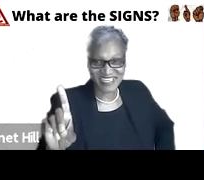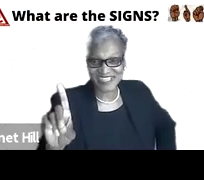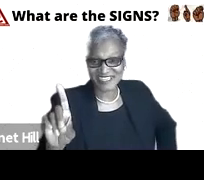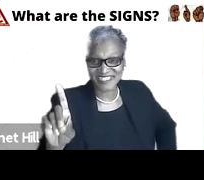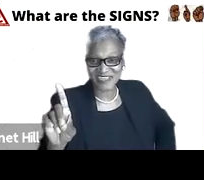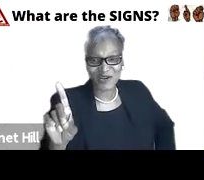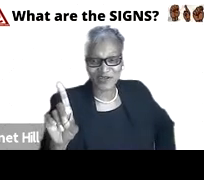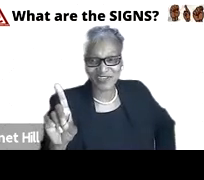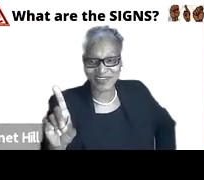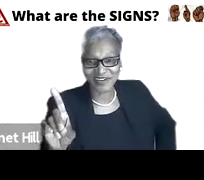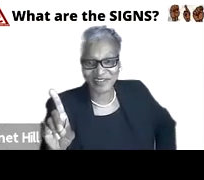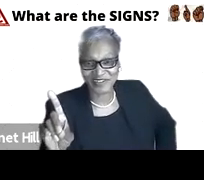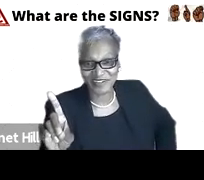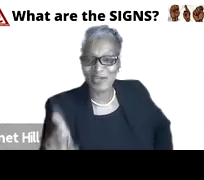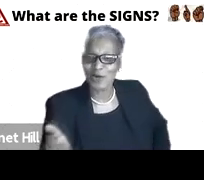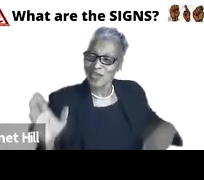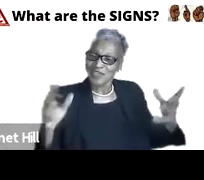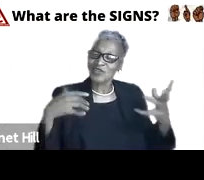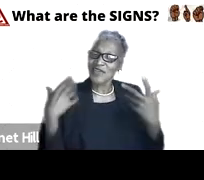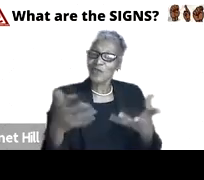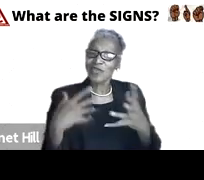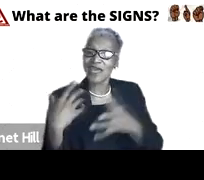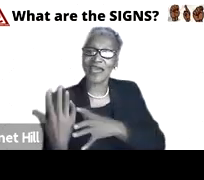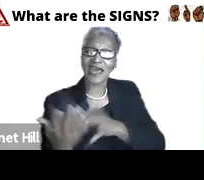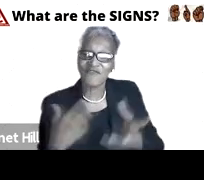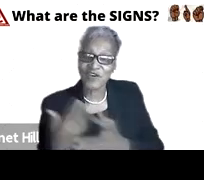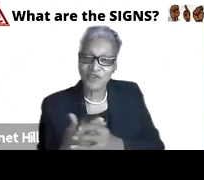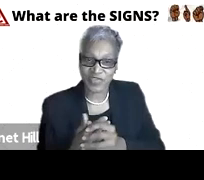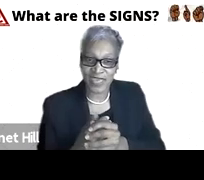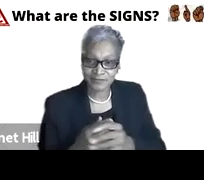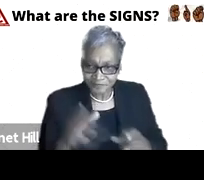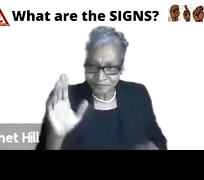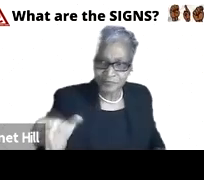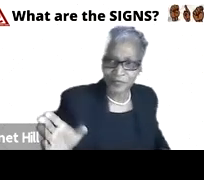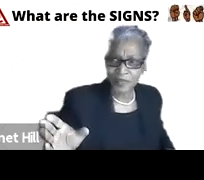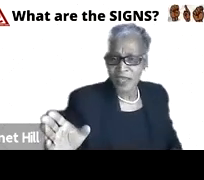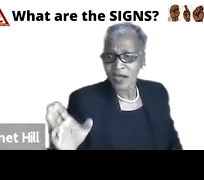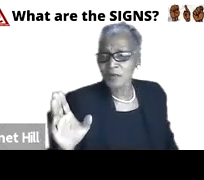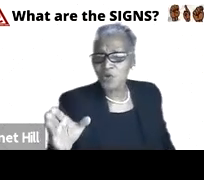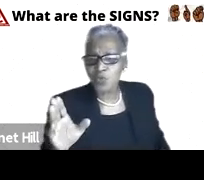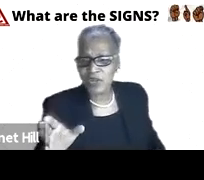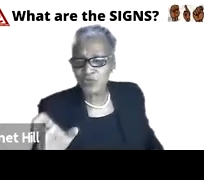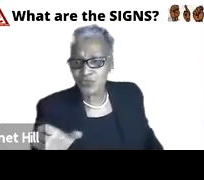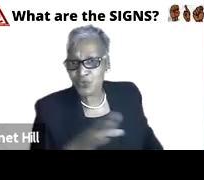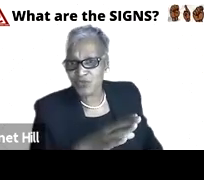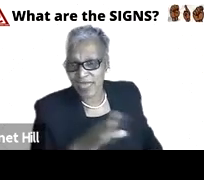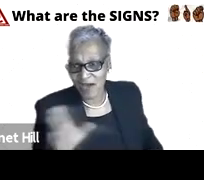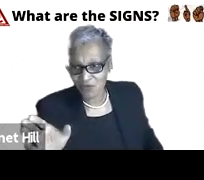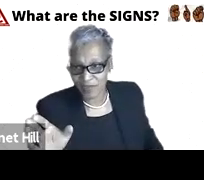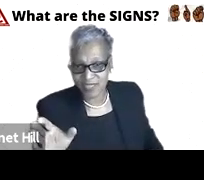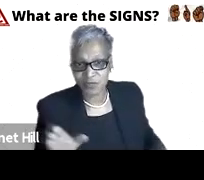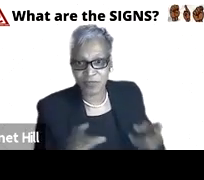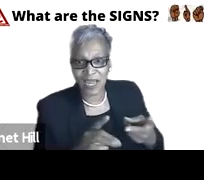D, yes. That's it. Y'all good. So now that we kind of got a feel for that, I'm going to run you through